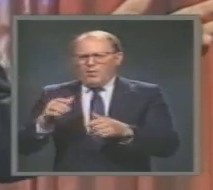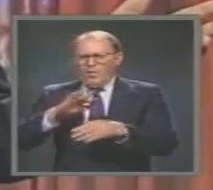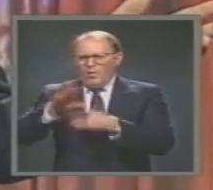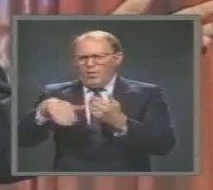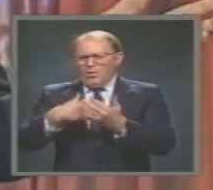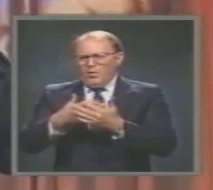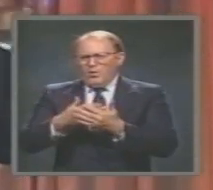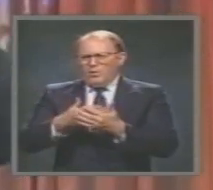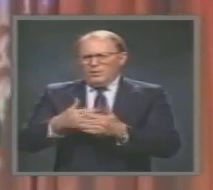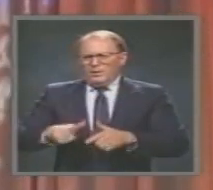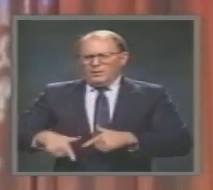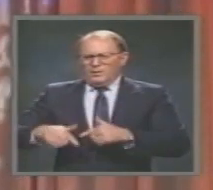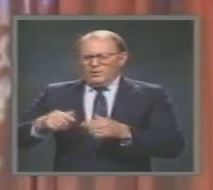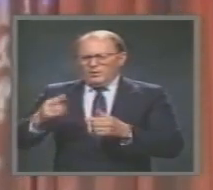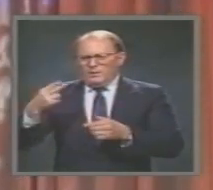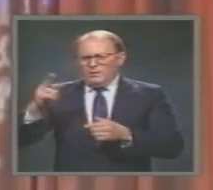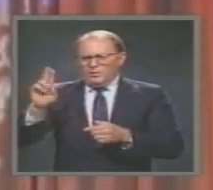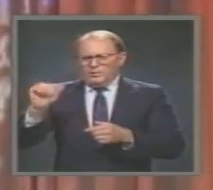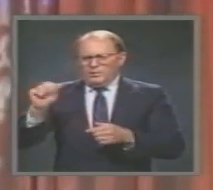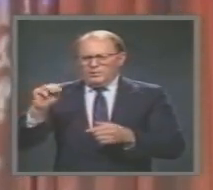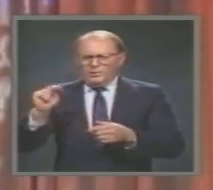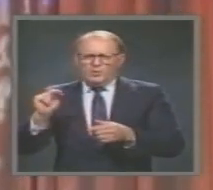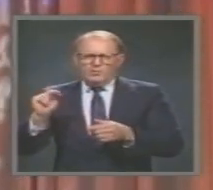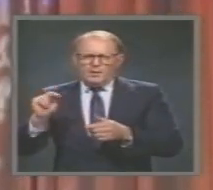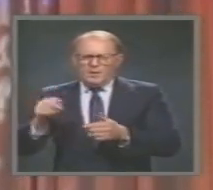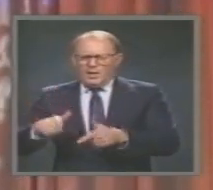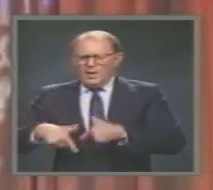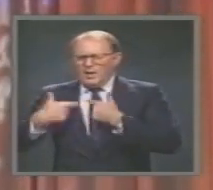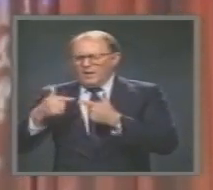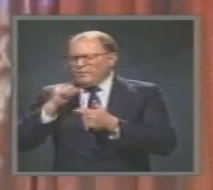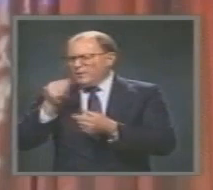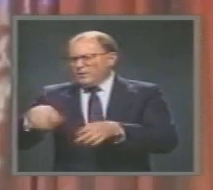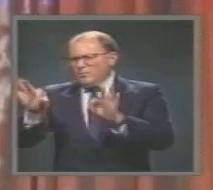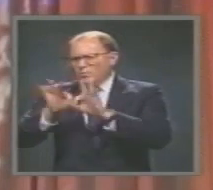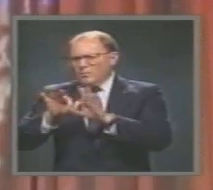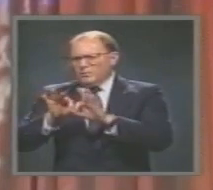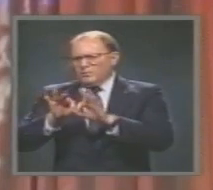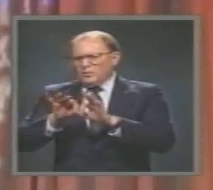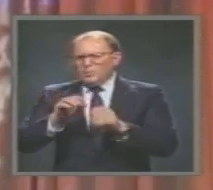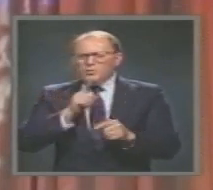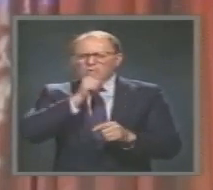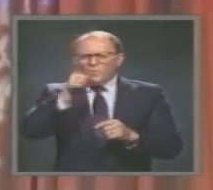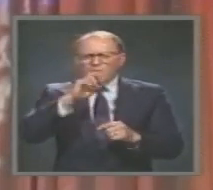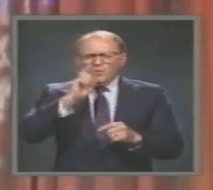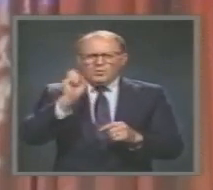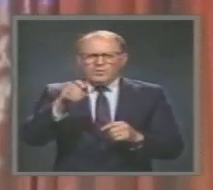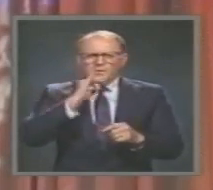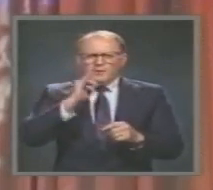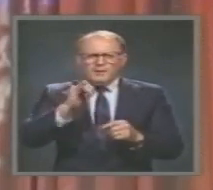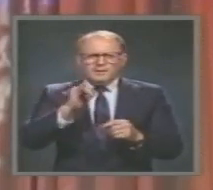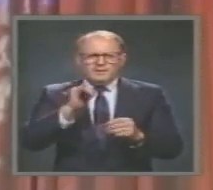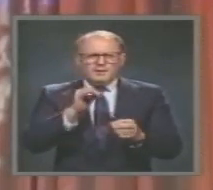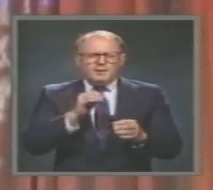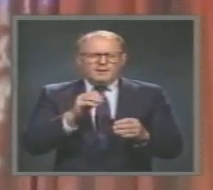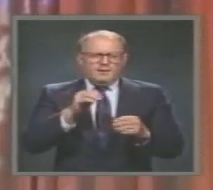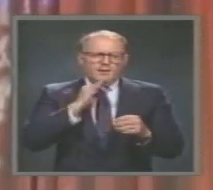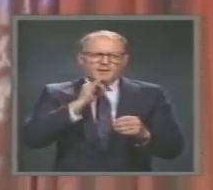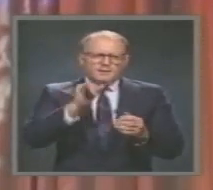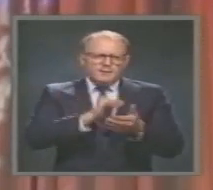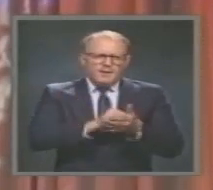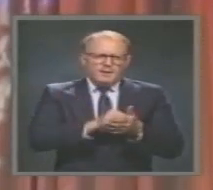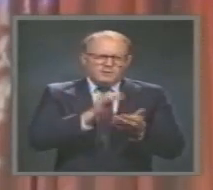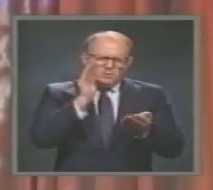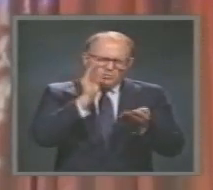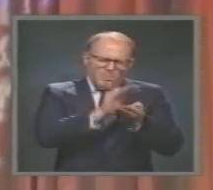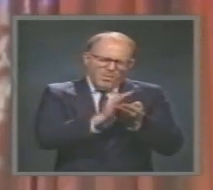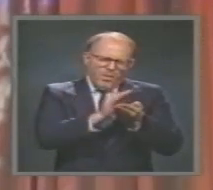life." The real question, according to Mr. Reagan, is whether that tiny human life has a God-given right to